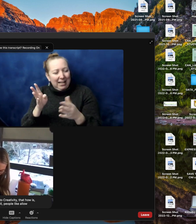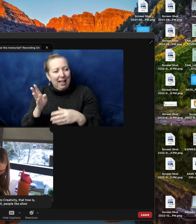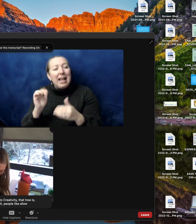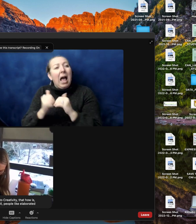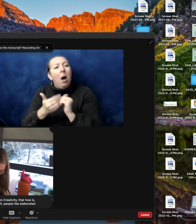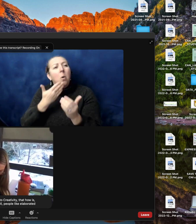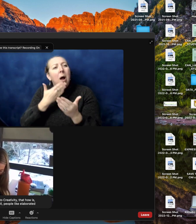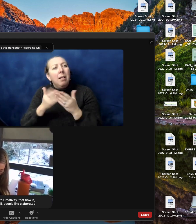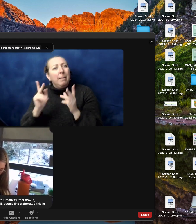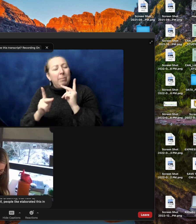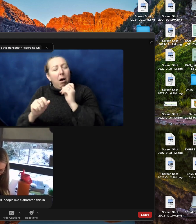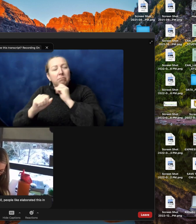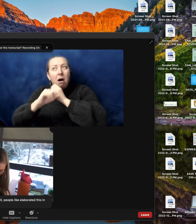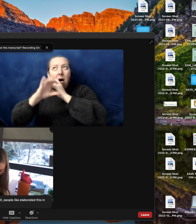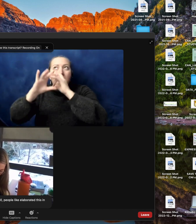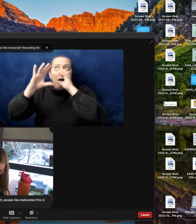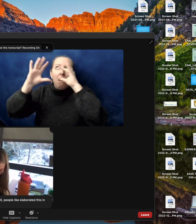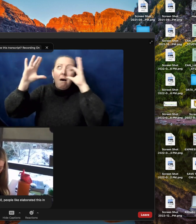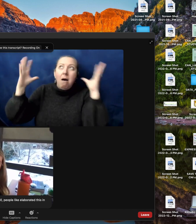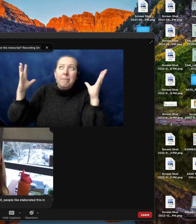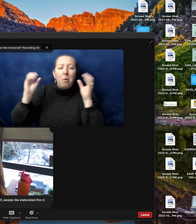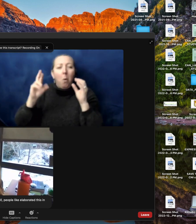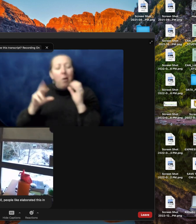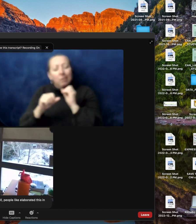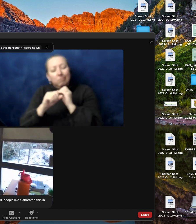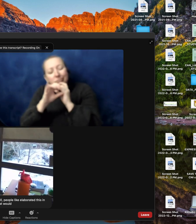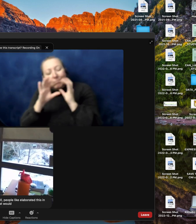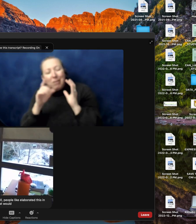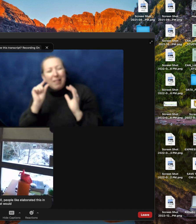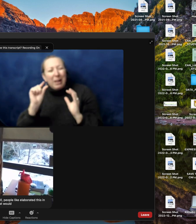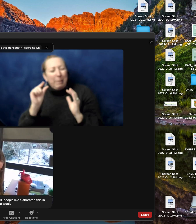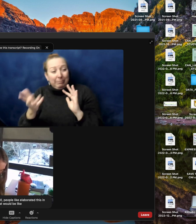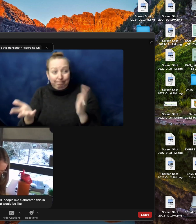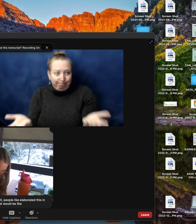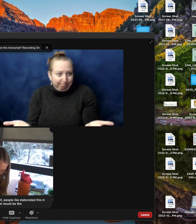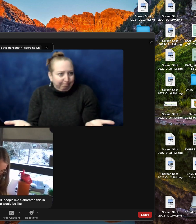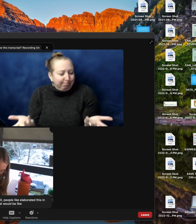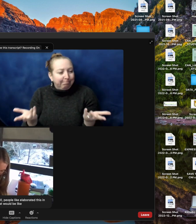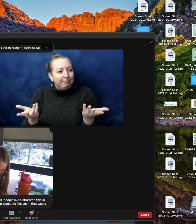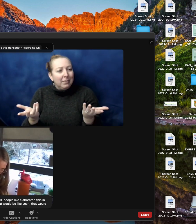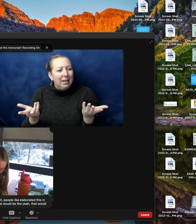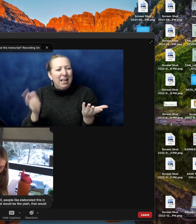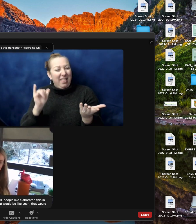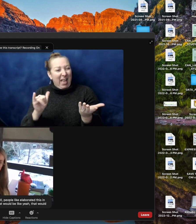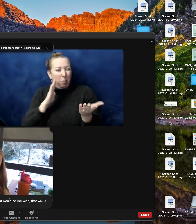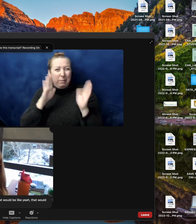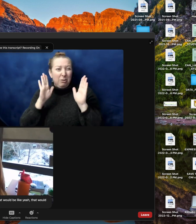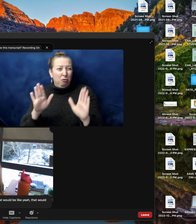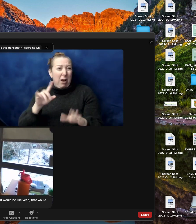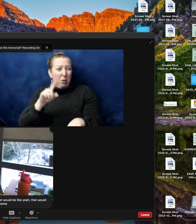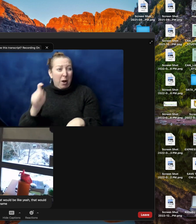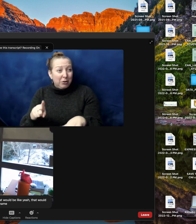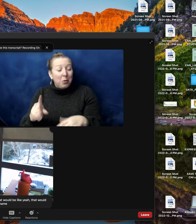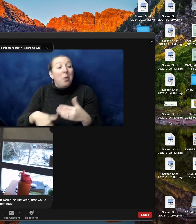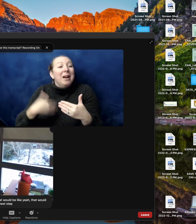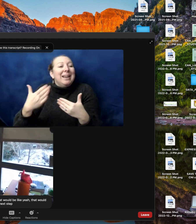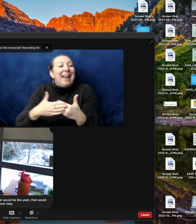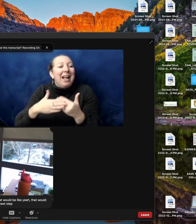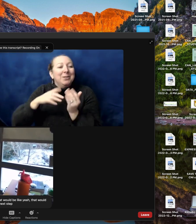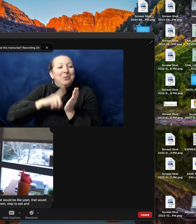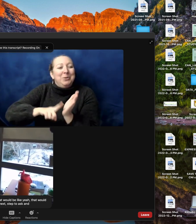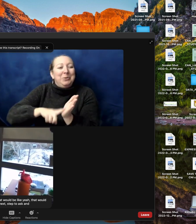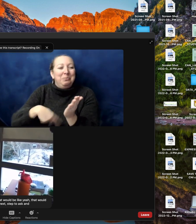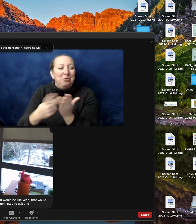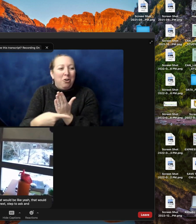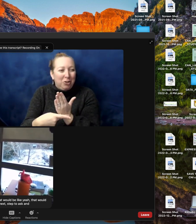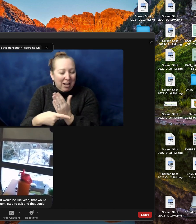this in their mind. But that would be like yeah, that would be a great next step to ask, and that could